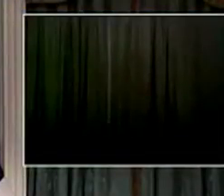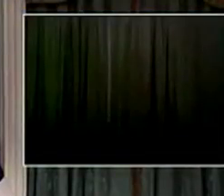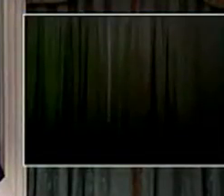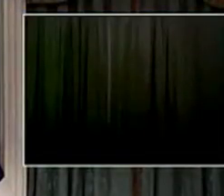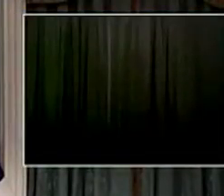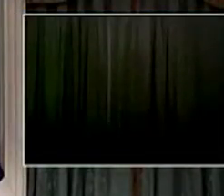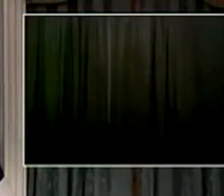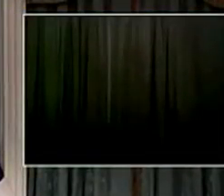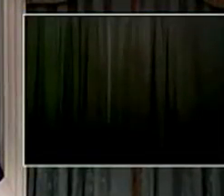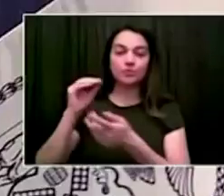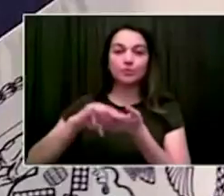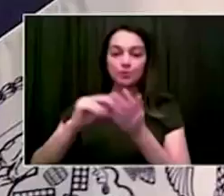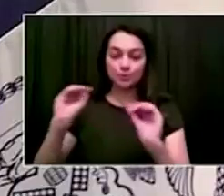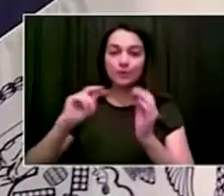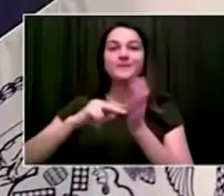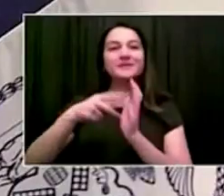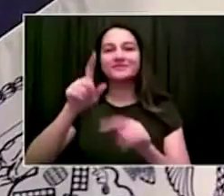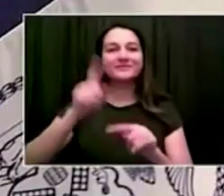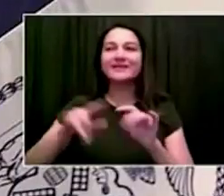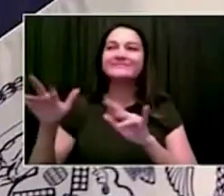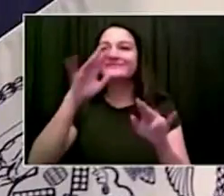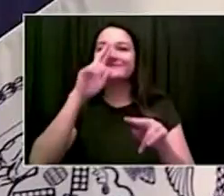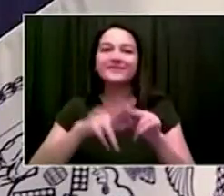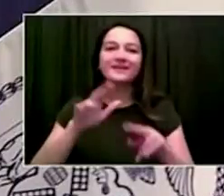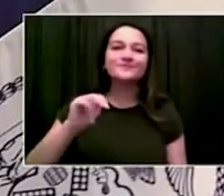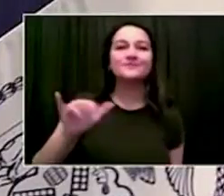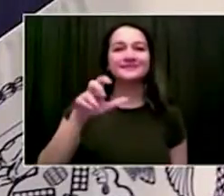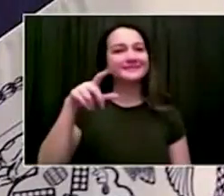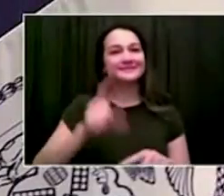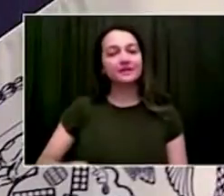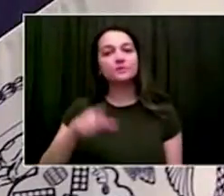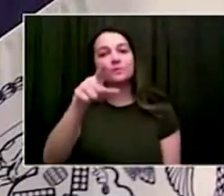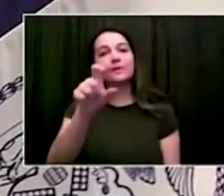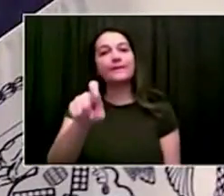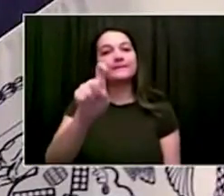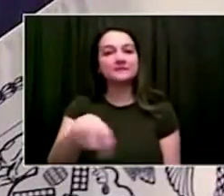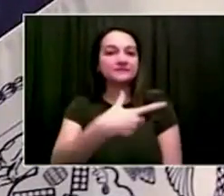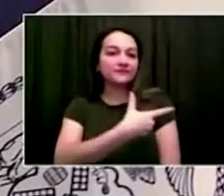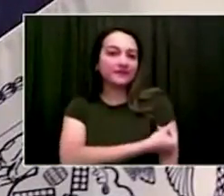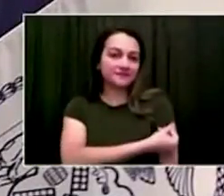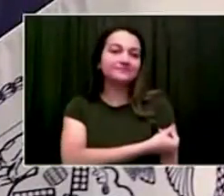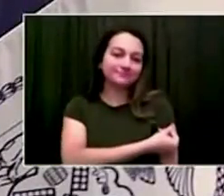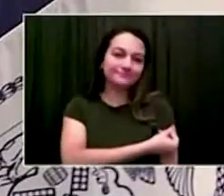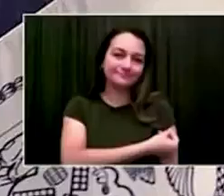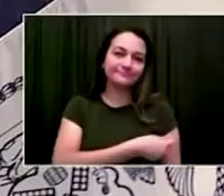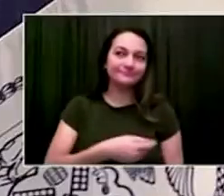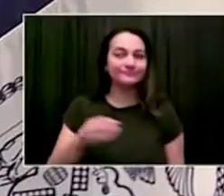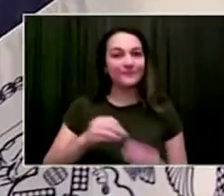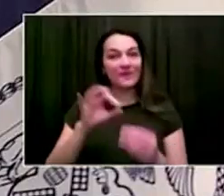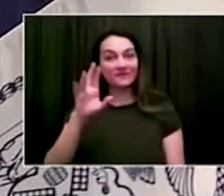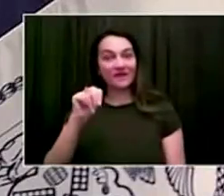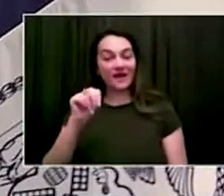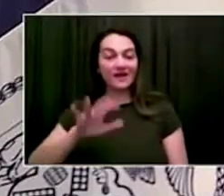restaurants, gyms, and other indoor businesses. This is as the country enters a new phase of battling the highly contagious Delta